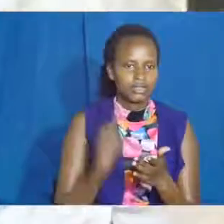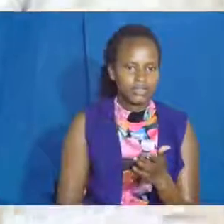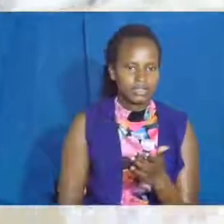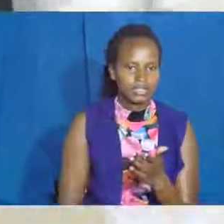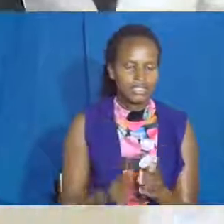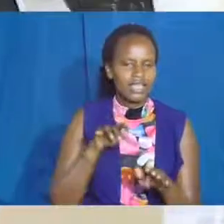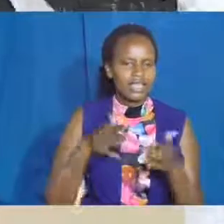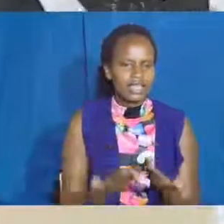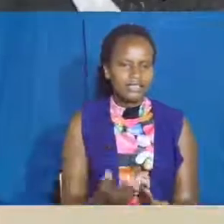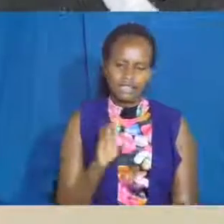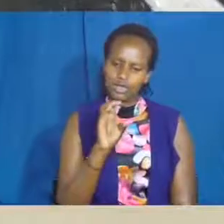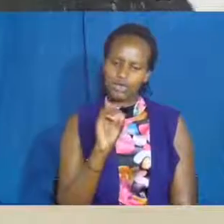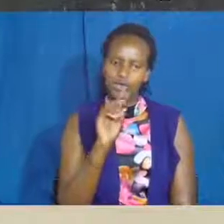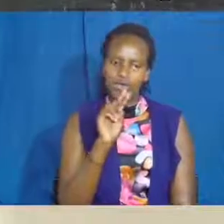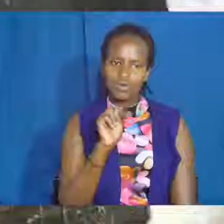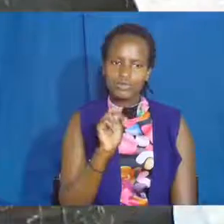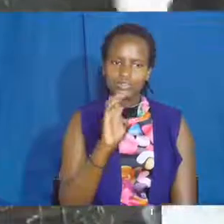do you understand by concentration gradient?